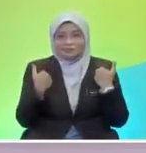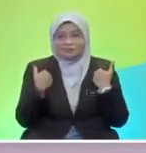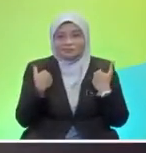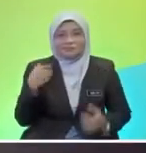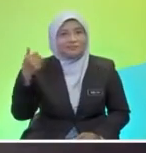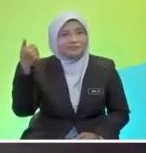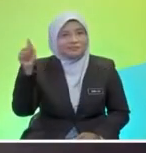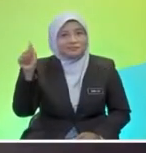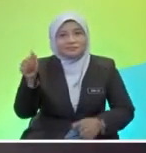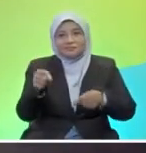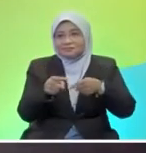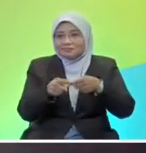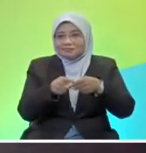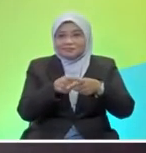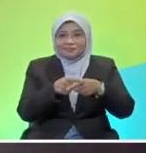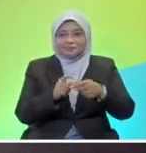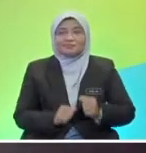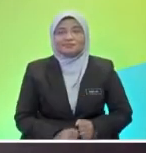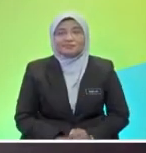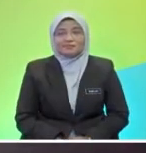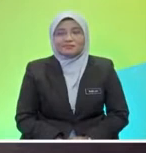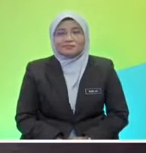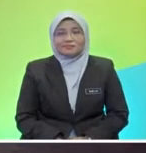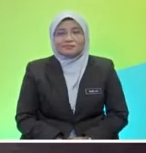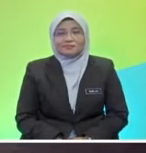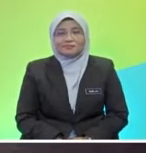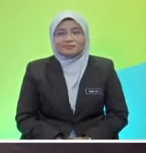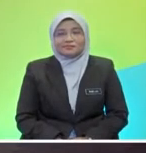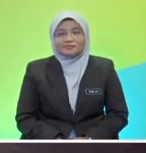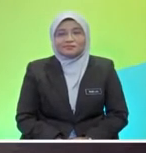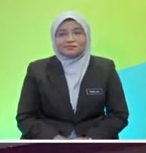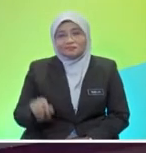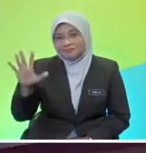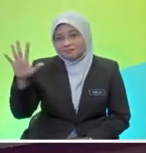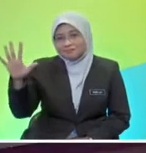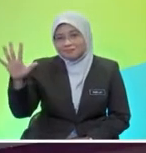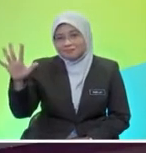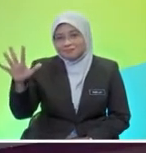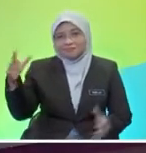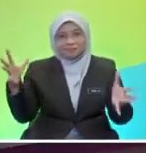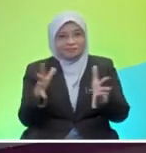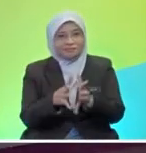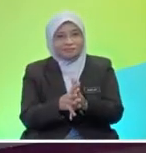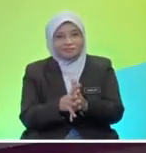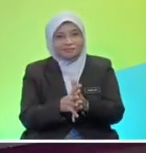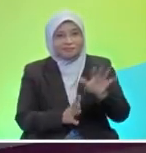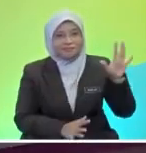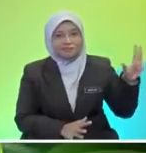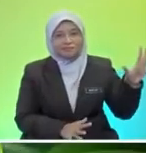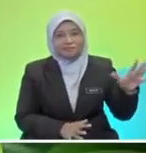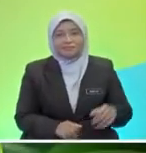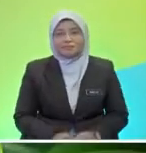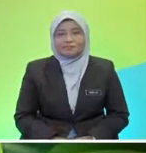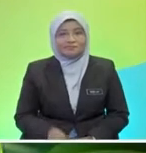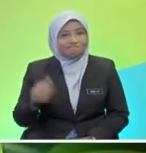1, 2, 3, 4, 5, 6, 7, 8, 9, 10. 10, teacher. Very good, Shafika. We have 10 fingers. 5 in each hand. Mm-hmm. Okay, the next one